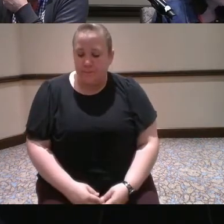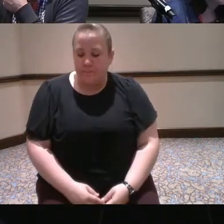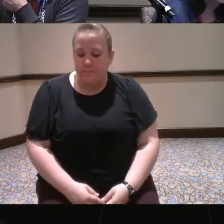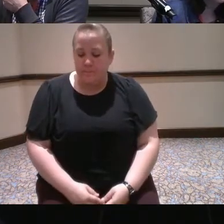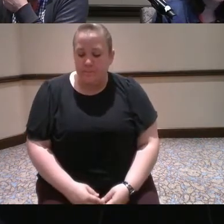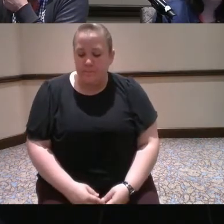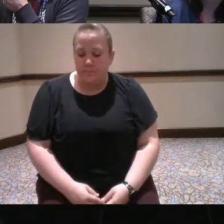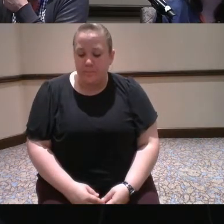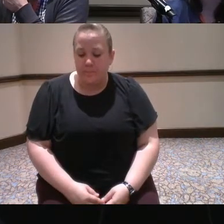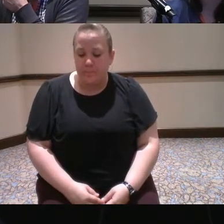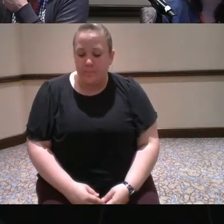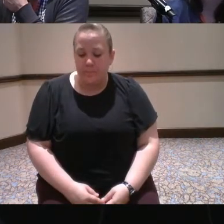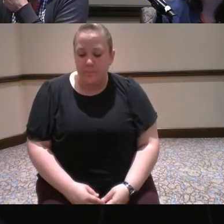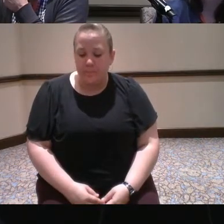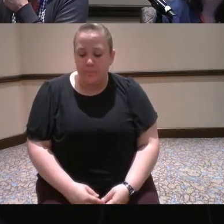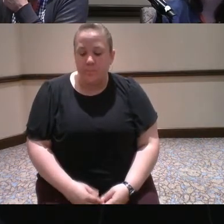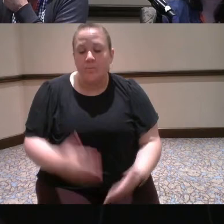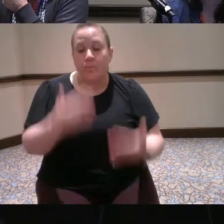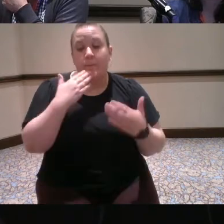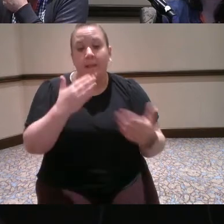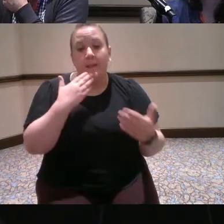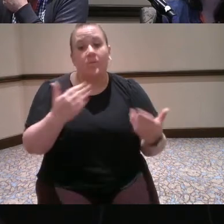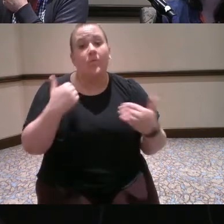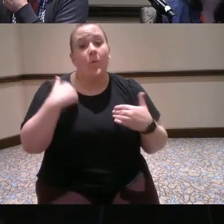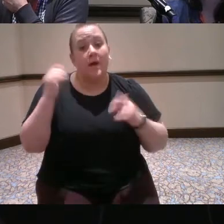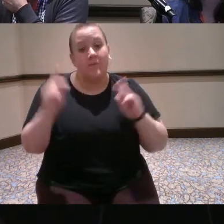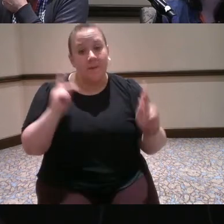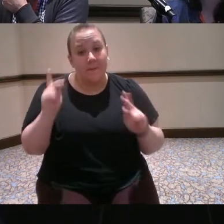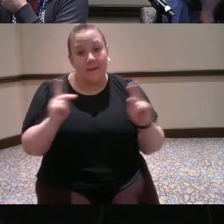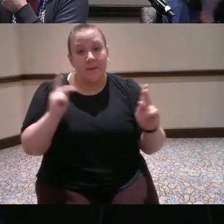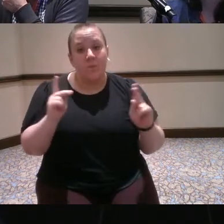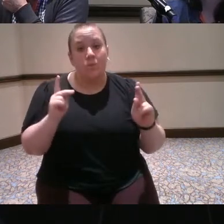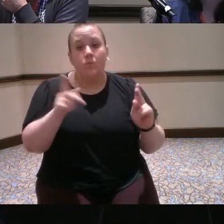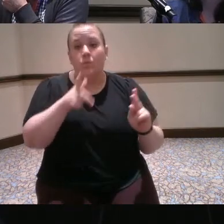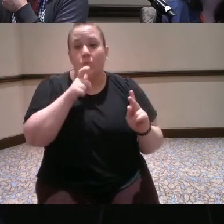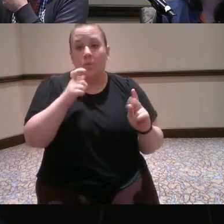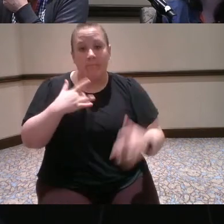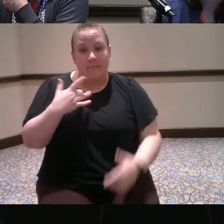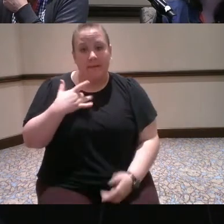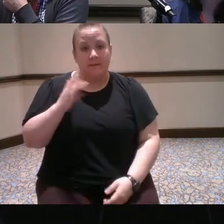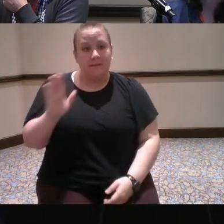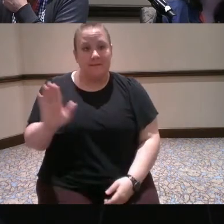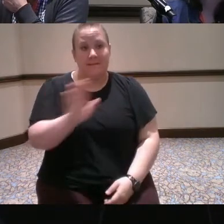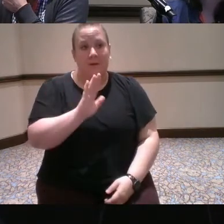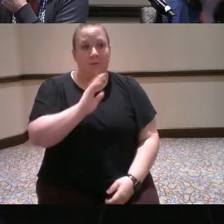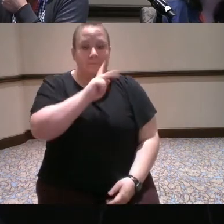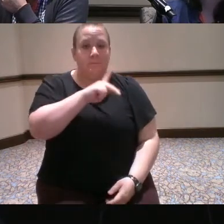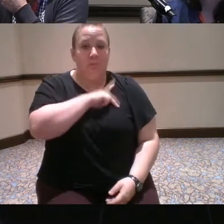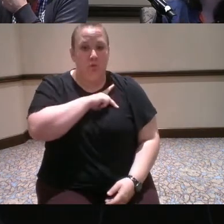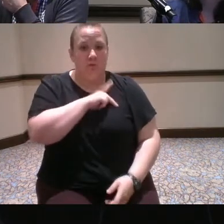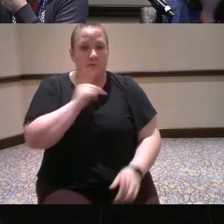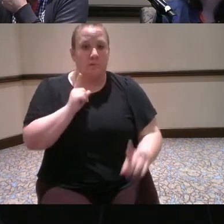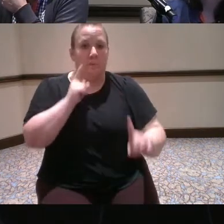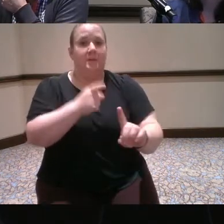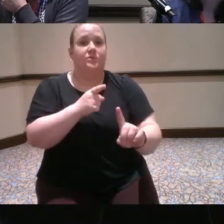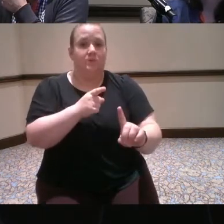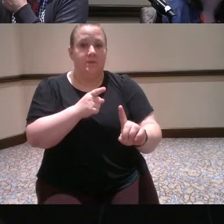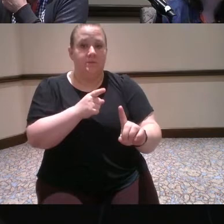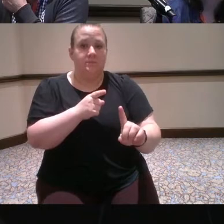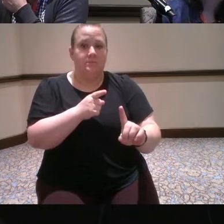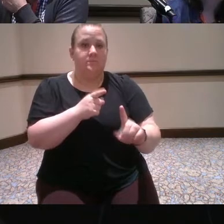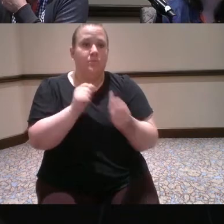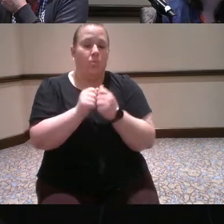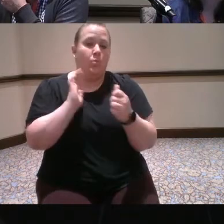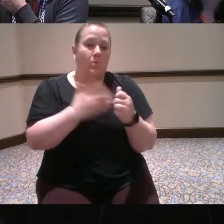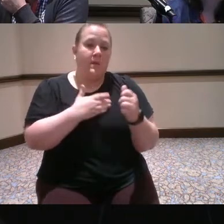We're grateful that we have people who feel it is their personal mission in our among our